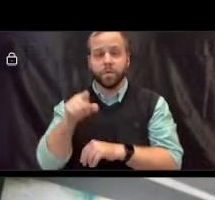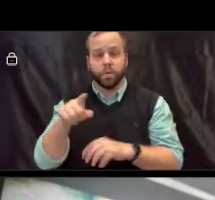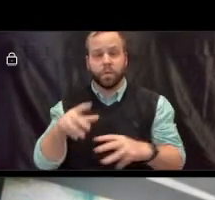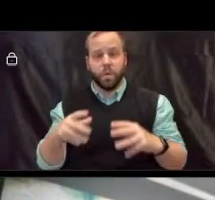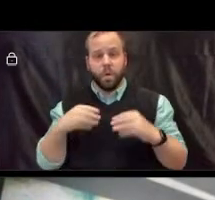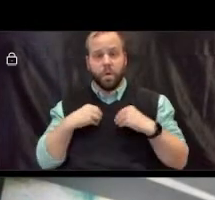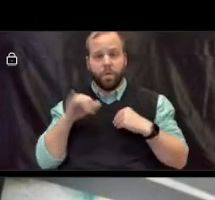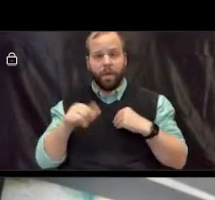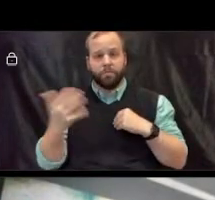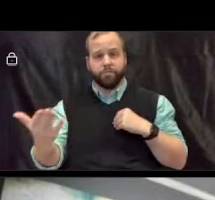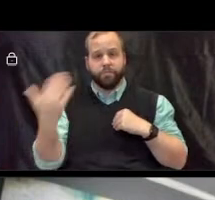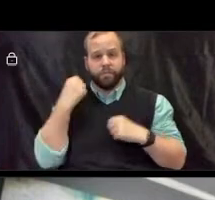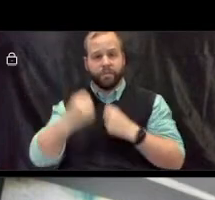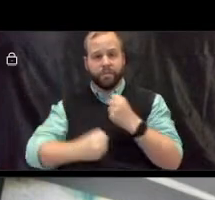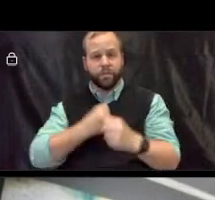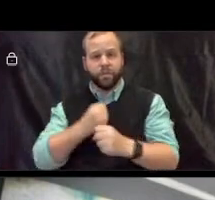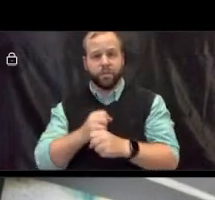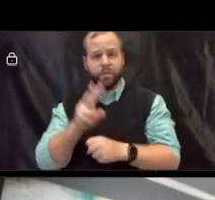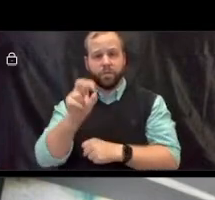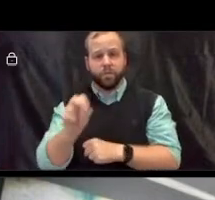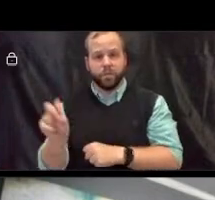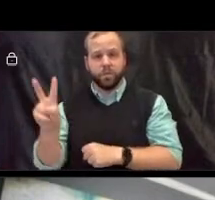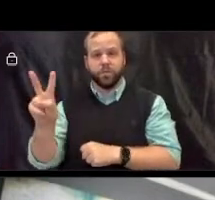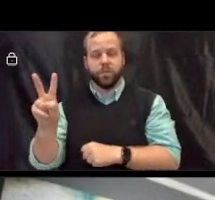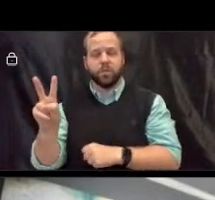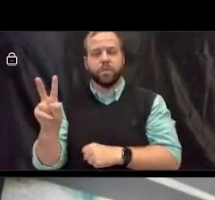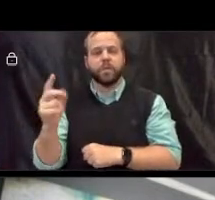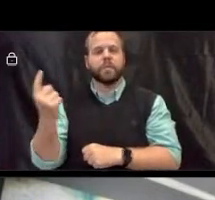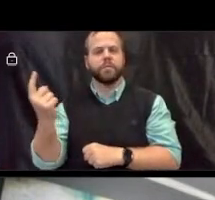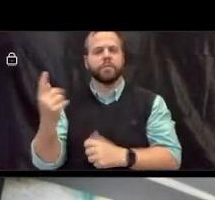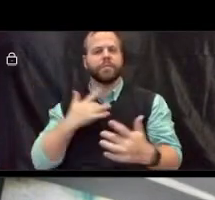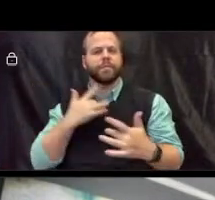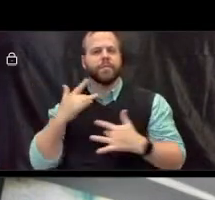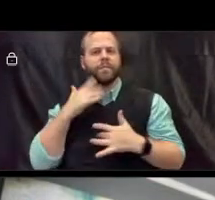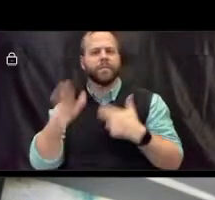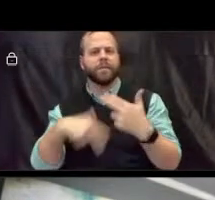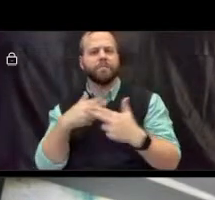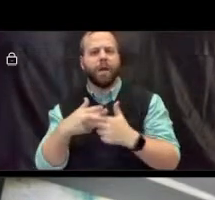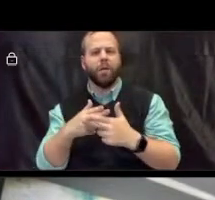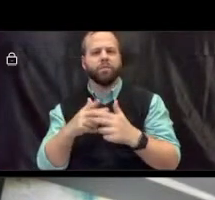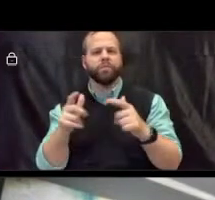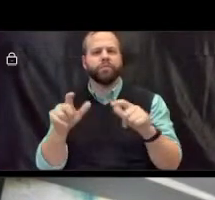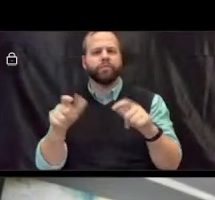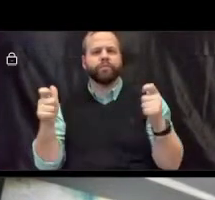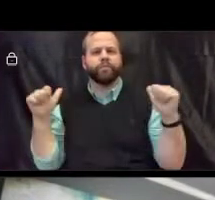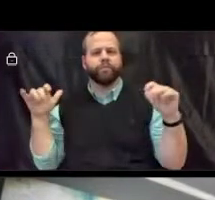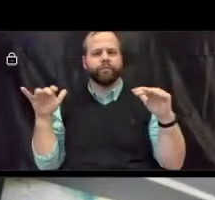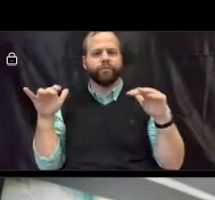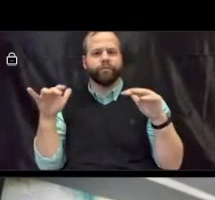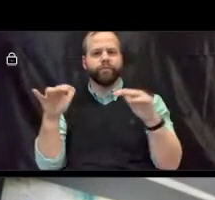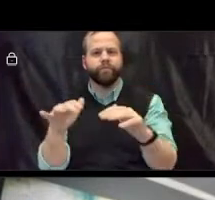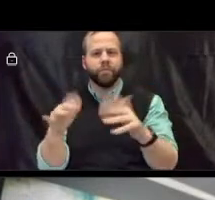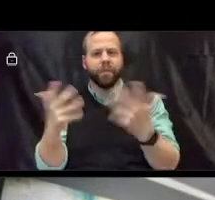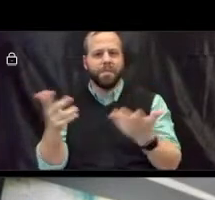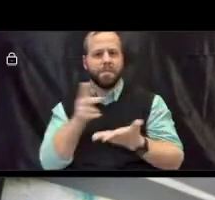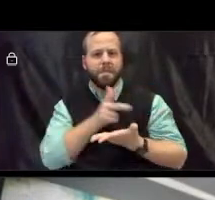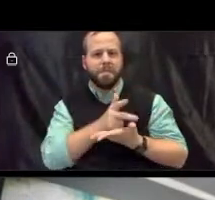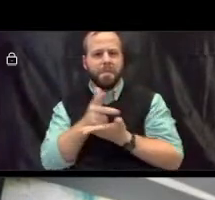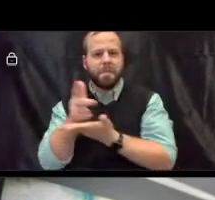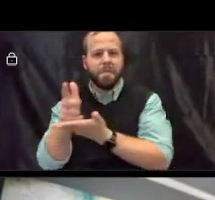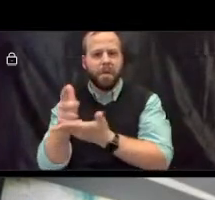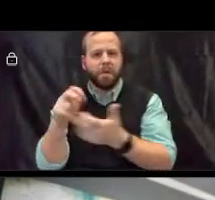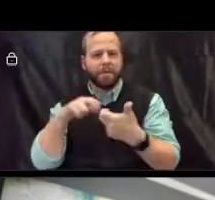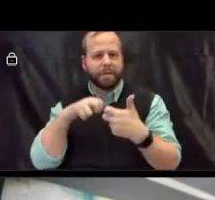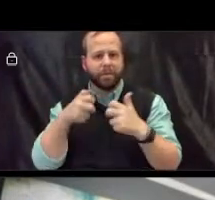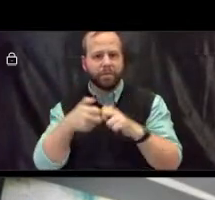2002, there were some concerns about large gatherings and issues with parking. No, ma'am. My parents bought the place a